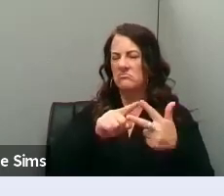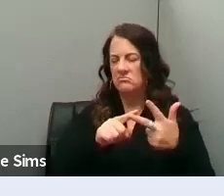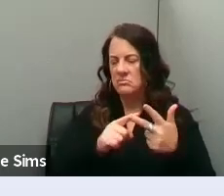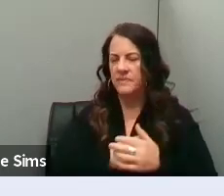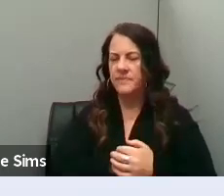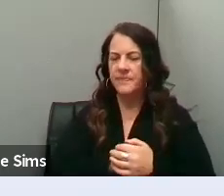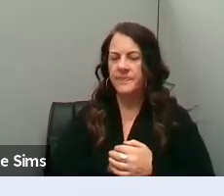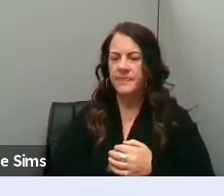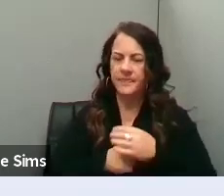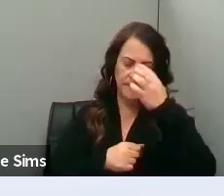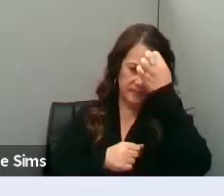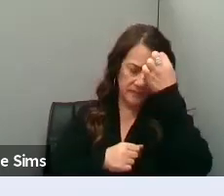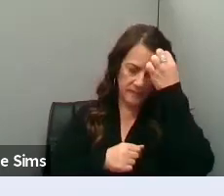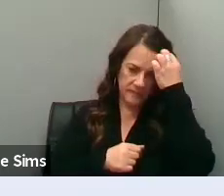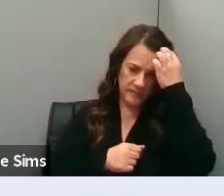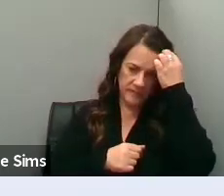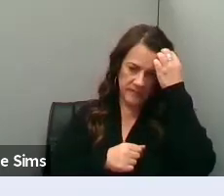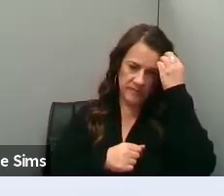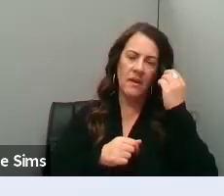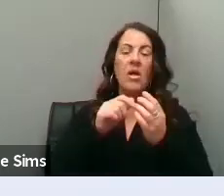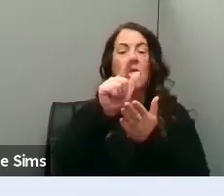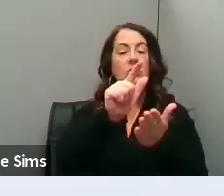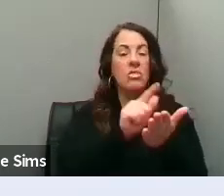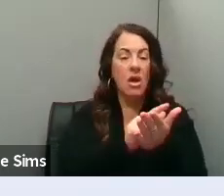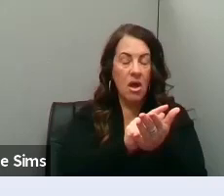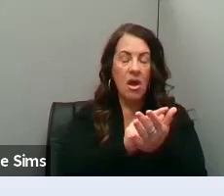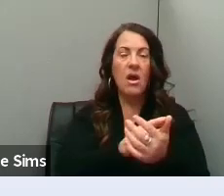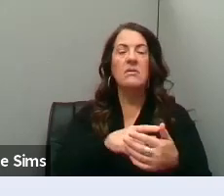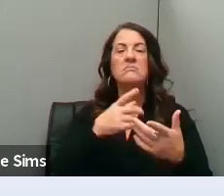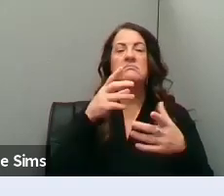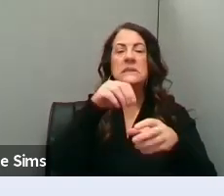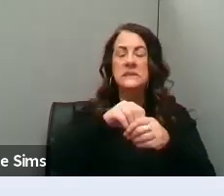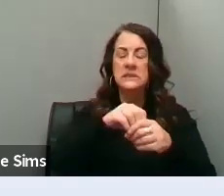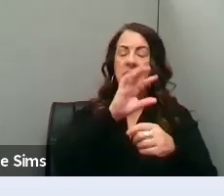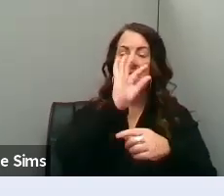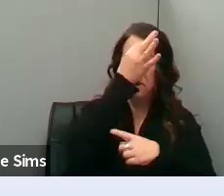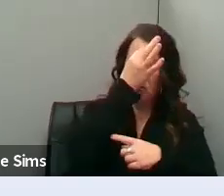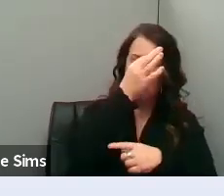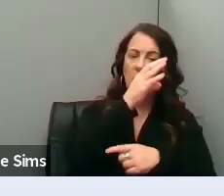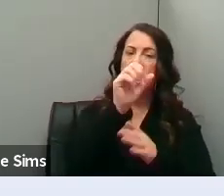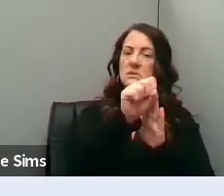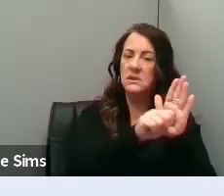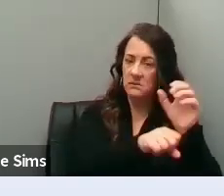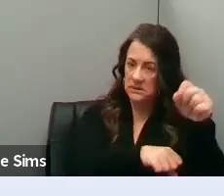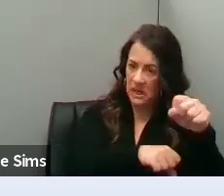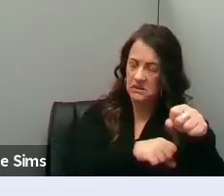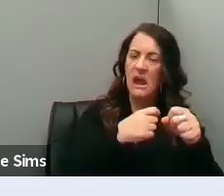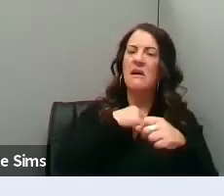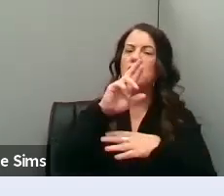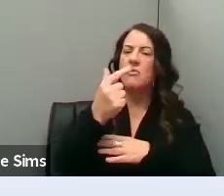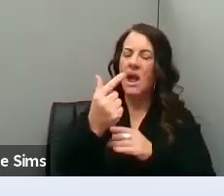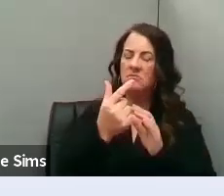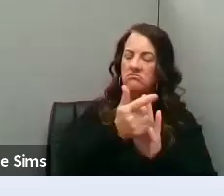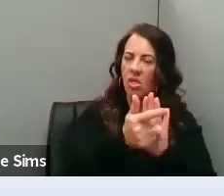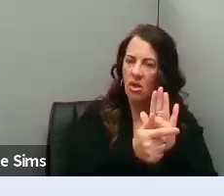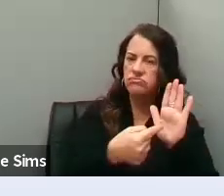There are laws at both the federal and the state level. There are regulations that go into more detail about those laws, and then